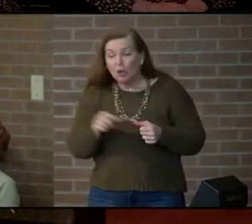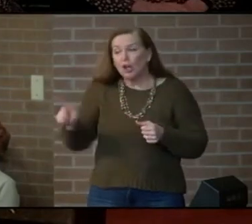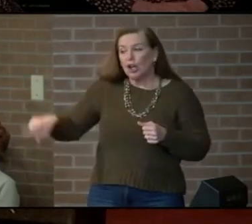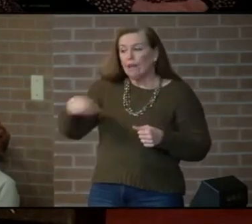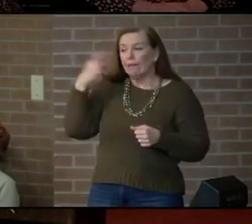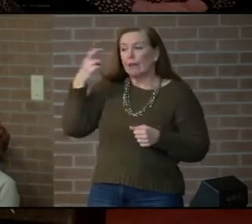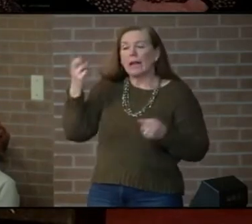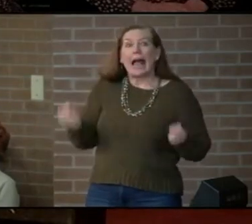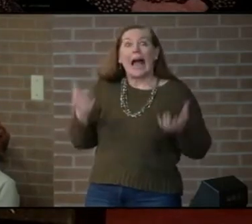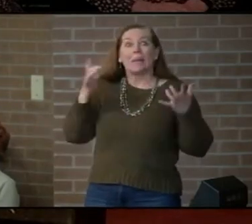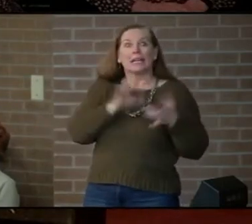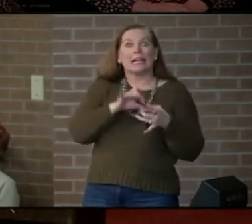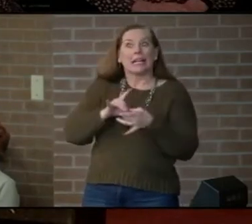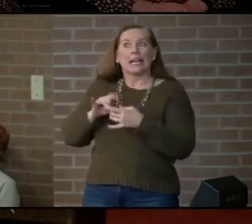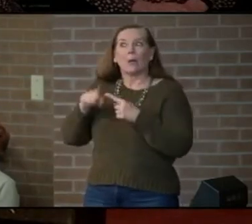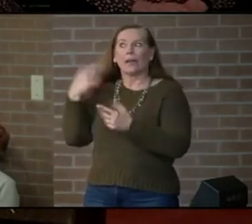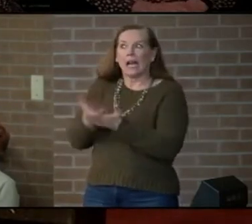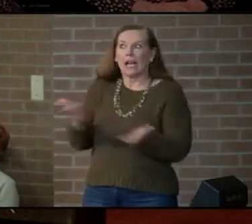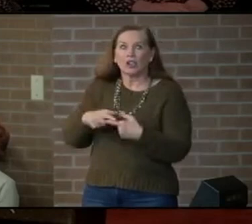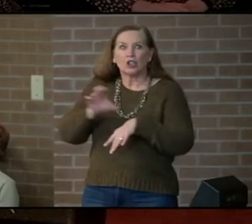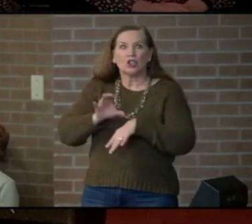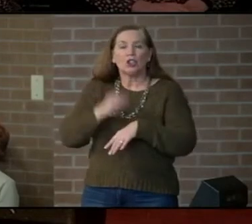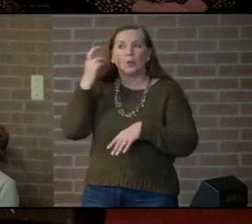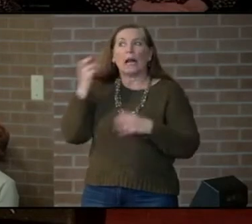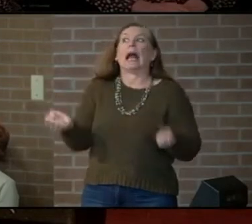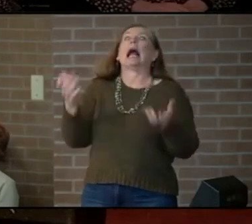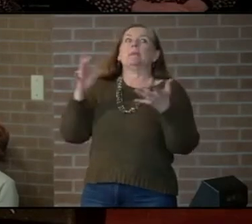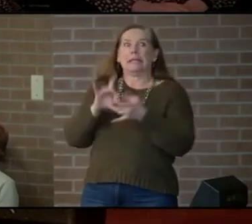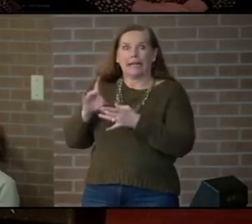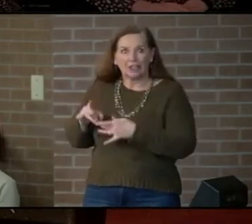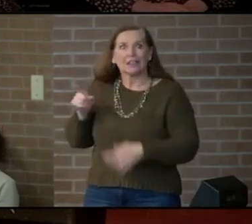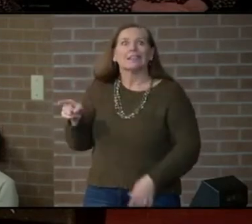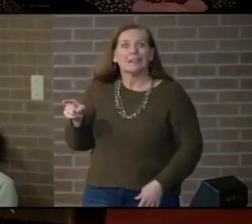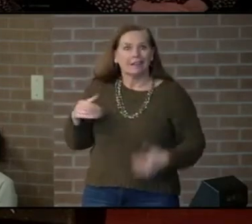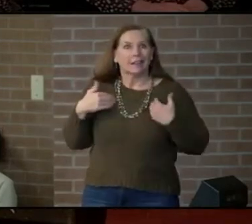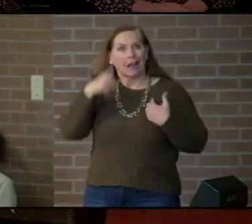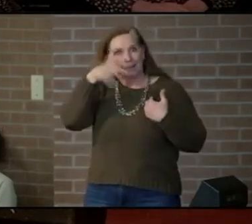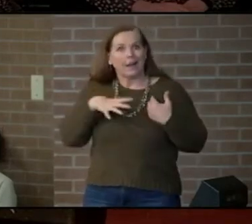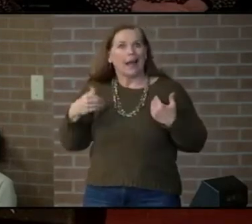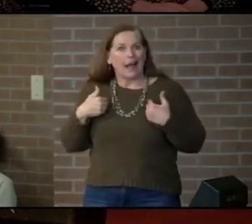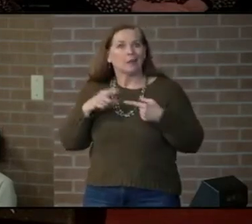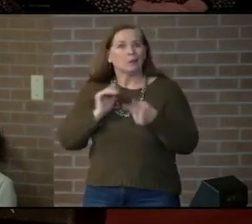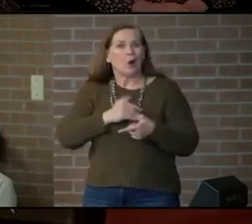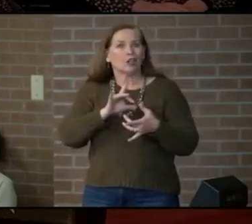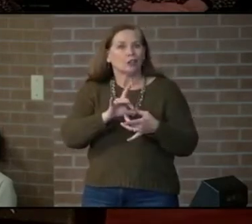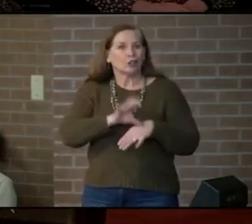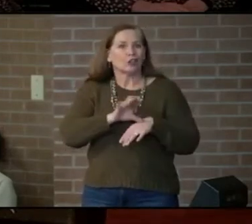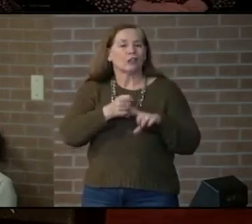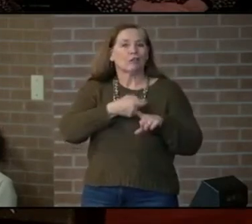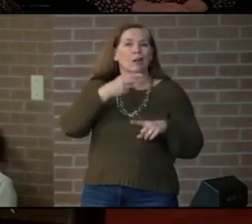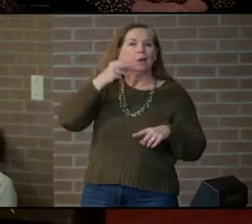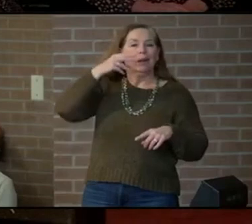realized how many connections when they got here to the church. They realized how many connections the young man had to our church, from Cub